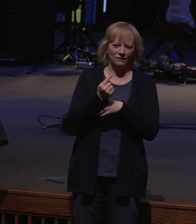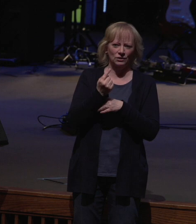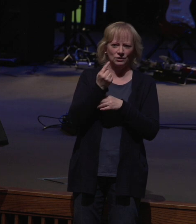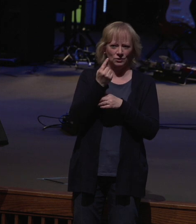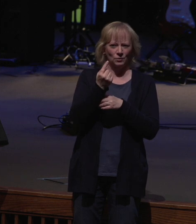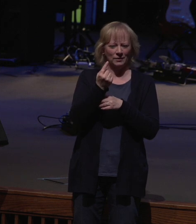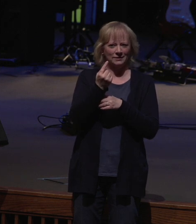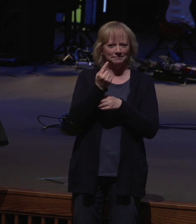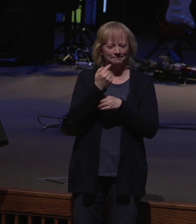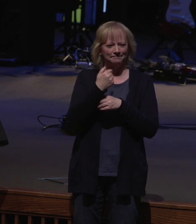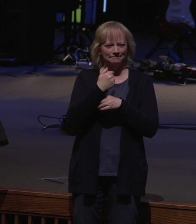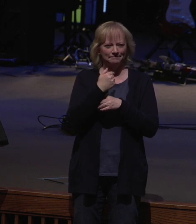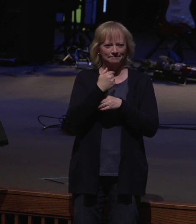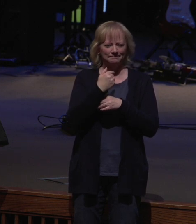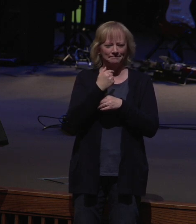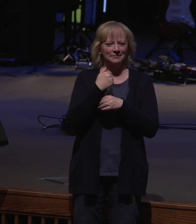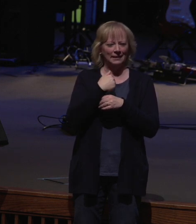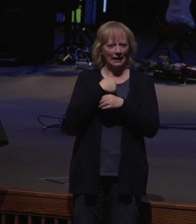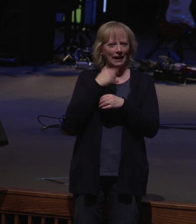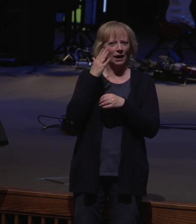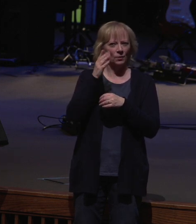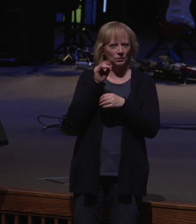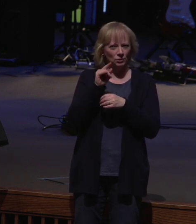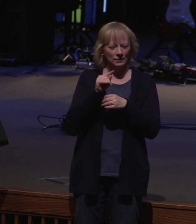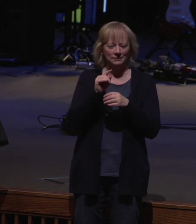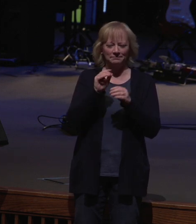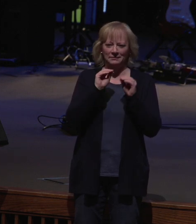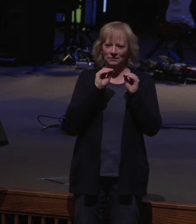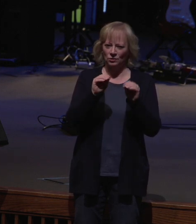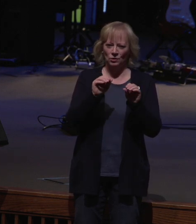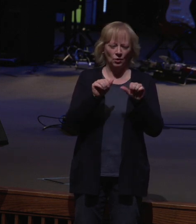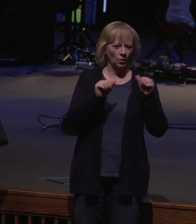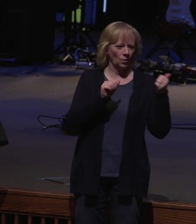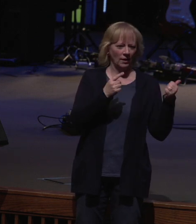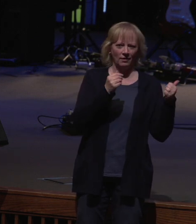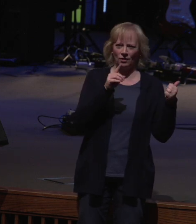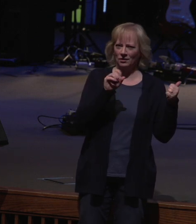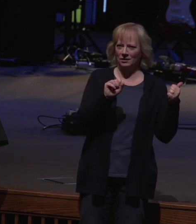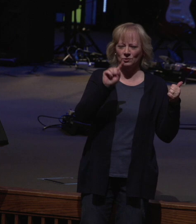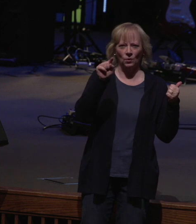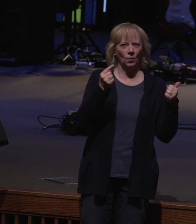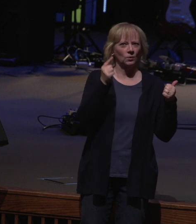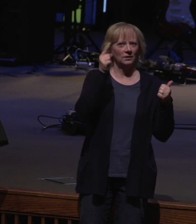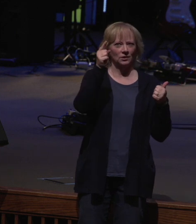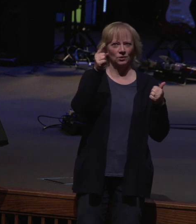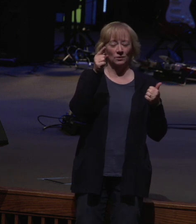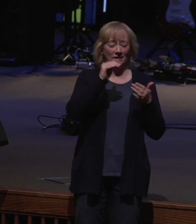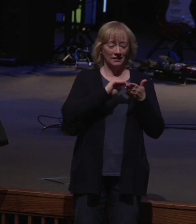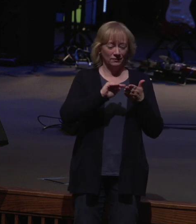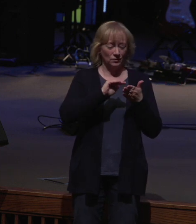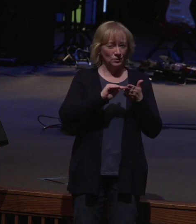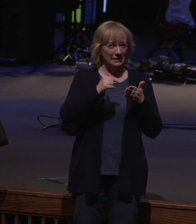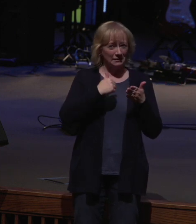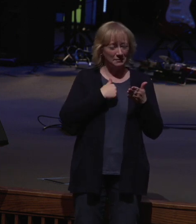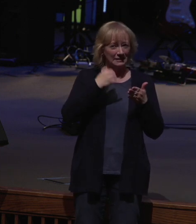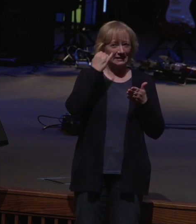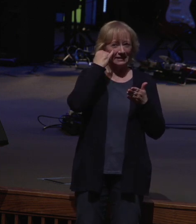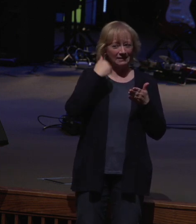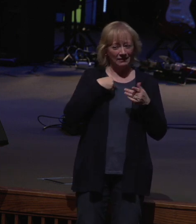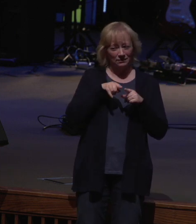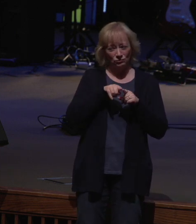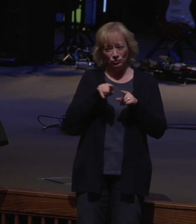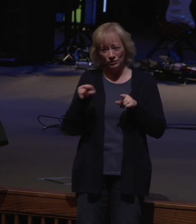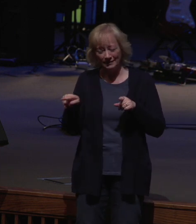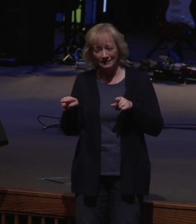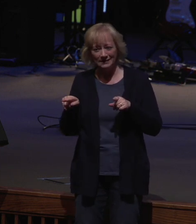I'm doing it. No other gods. It's you and you alone. Forgive me for the times I've drifted. Forgive me for those times